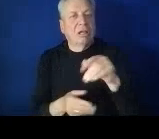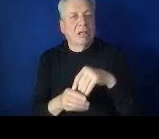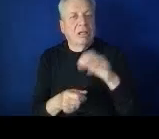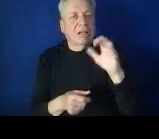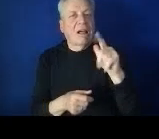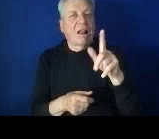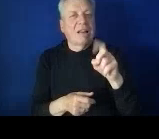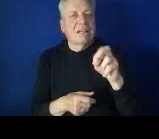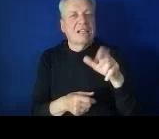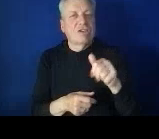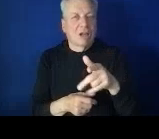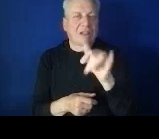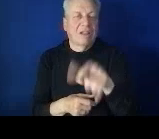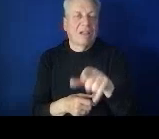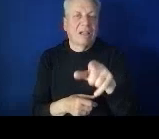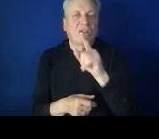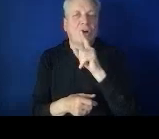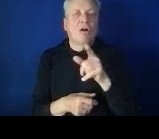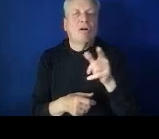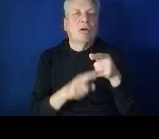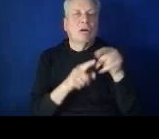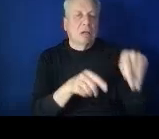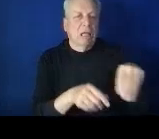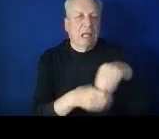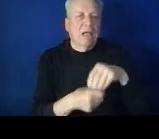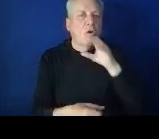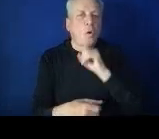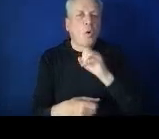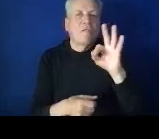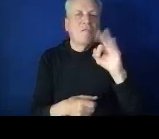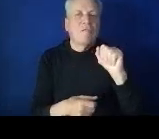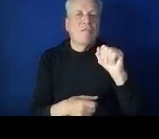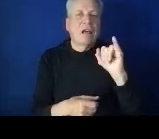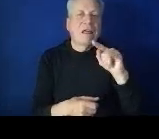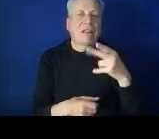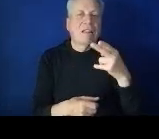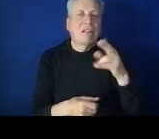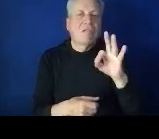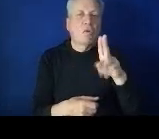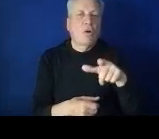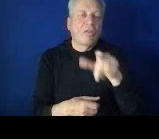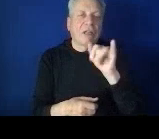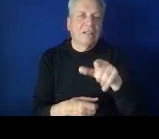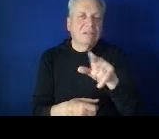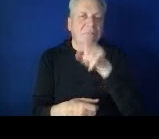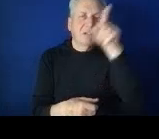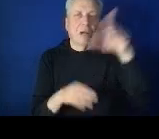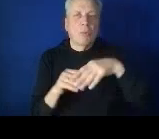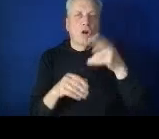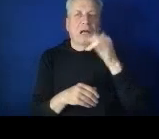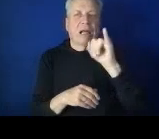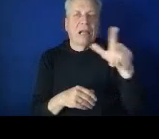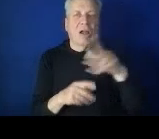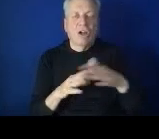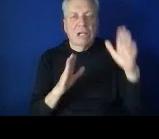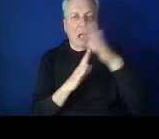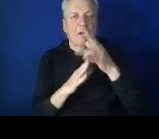site right here. This is at Old Faithful. Let's see here. Old Faithful is right behind. So this is just up on the hill over here on top of the